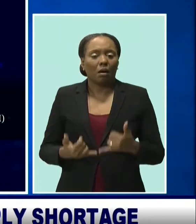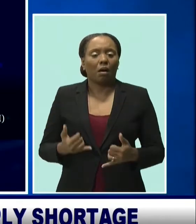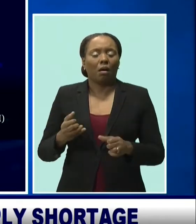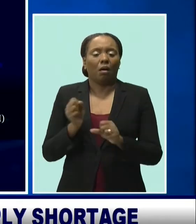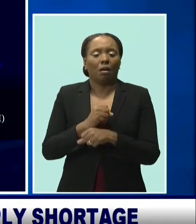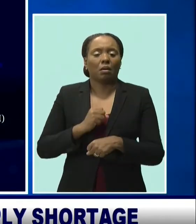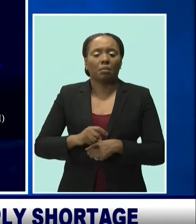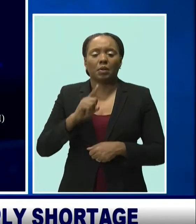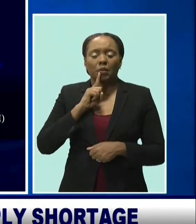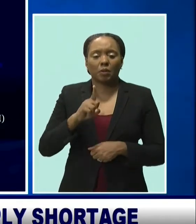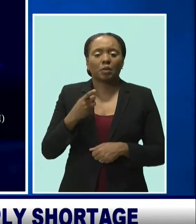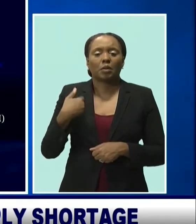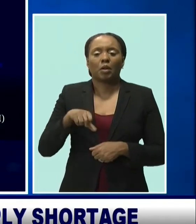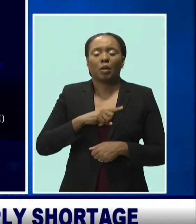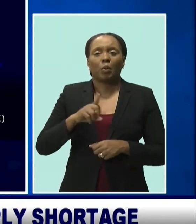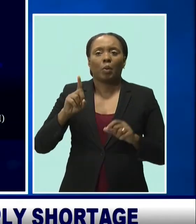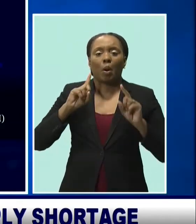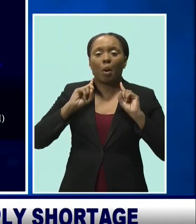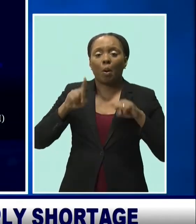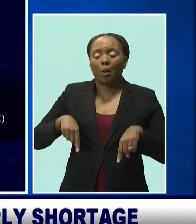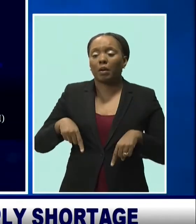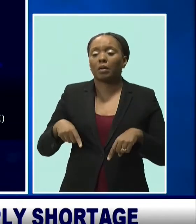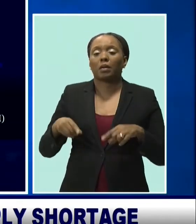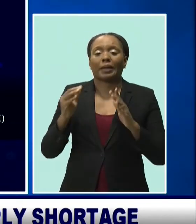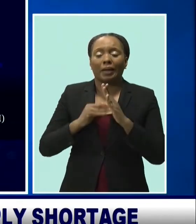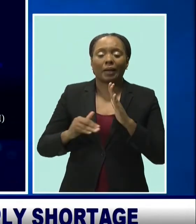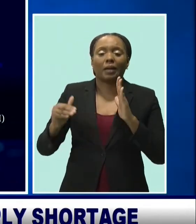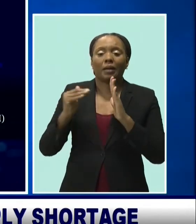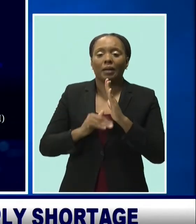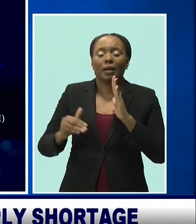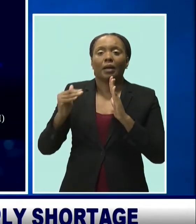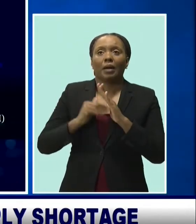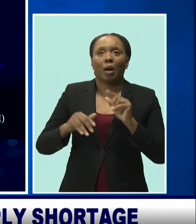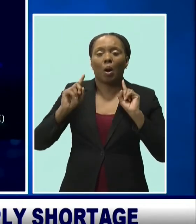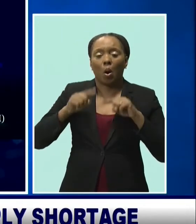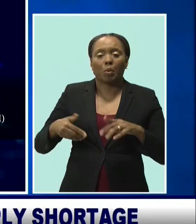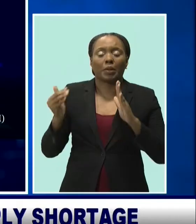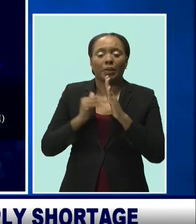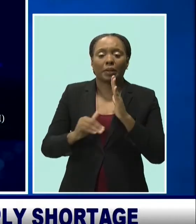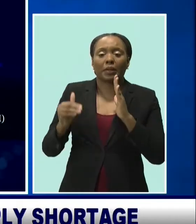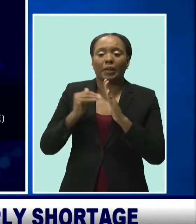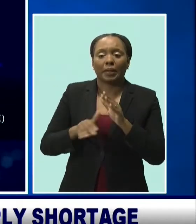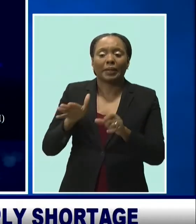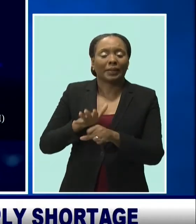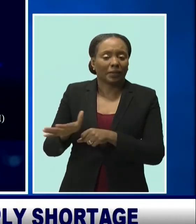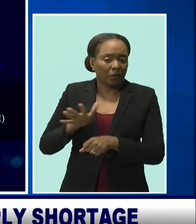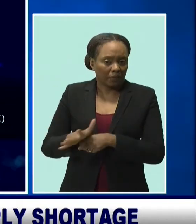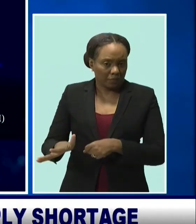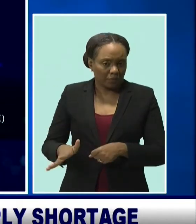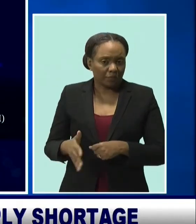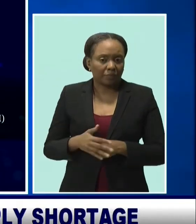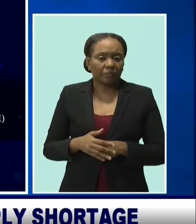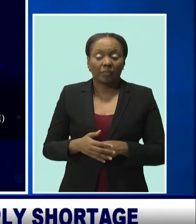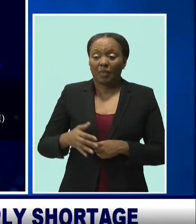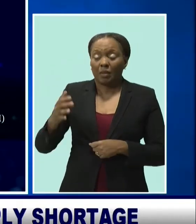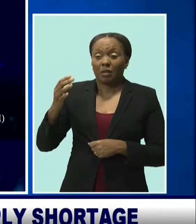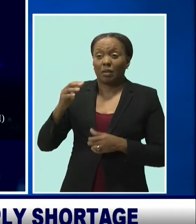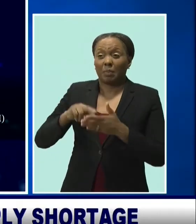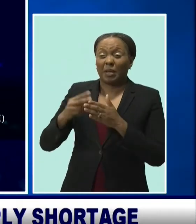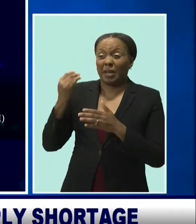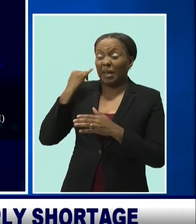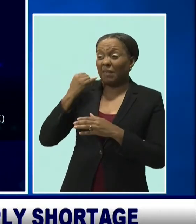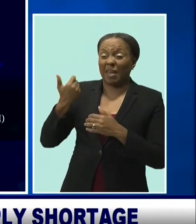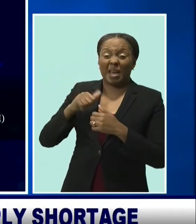we order frequently enough and in enough quantities that should buffer any type